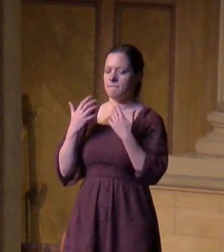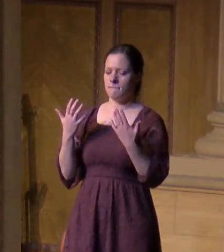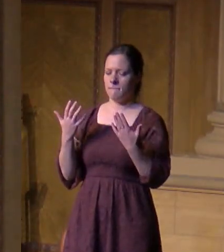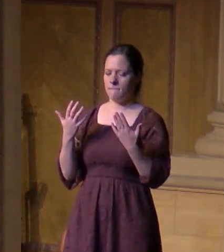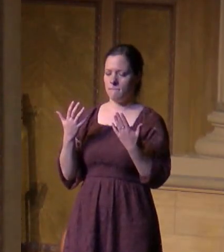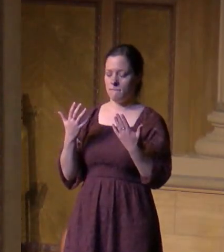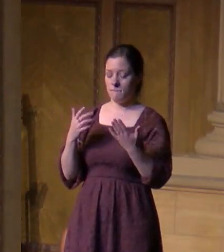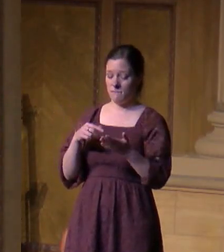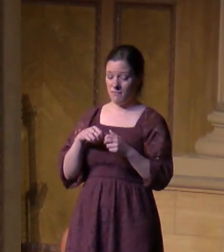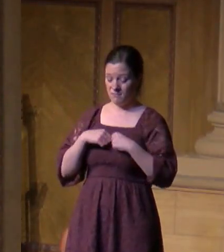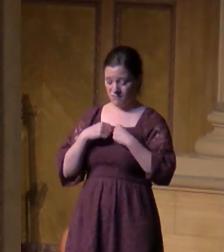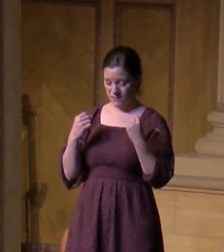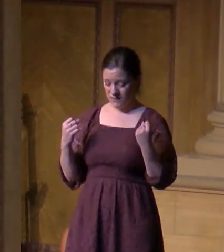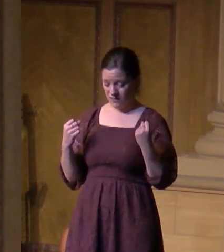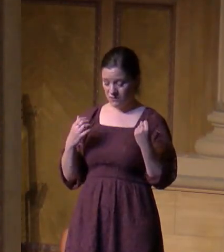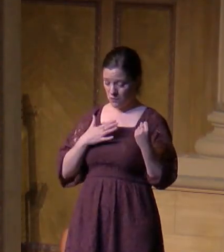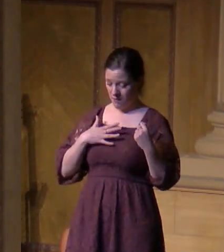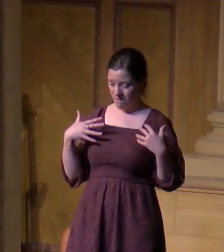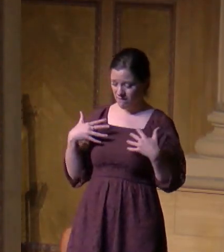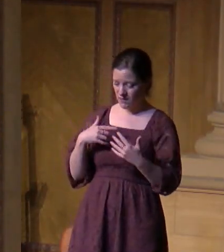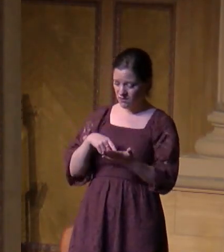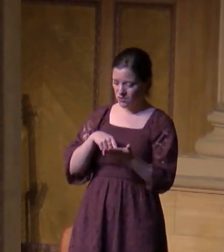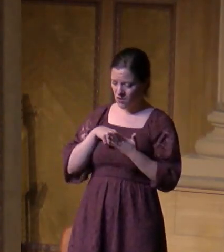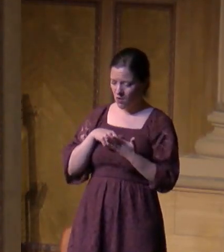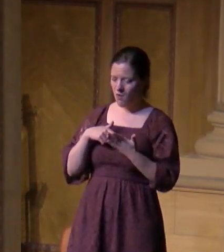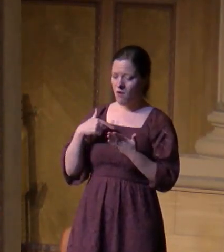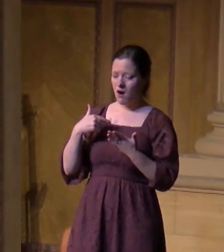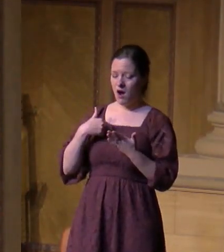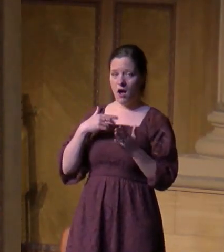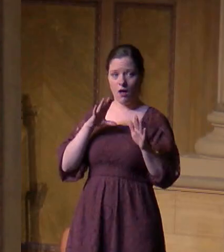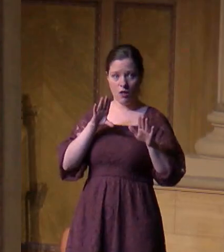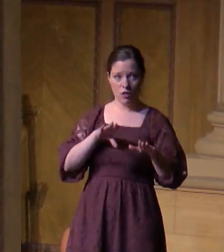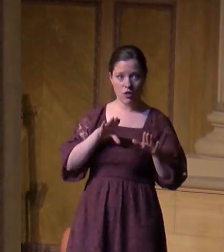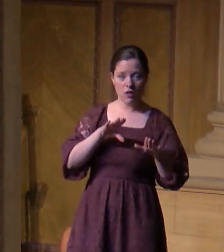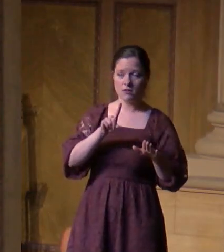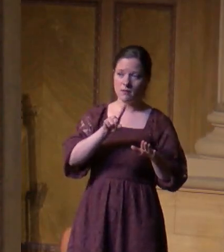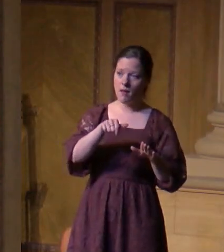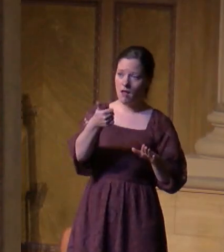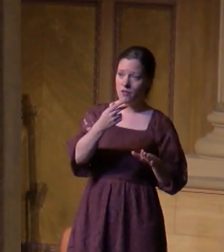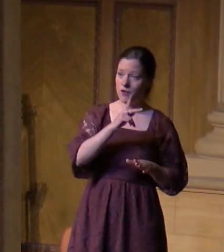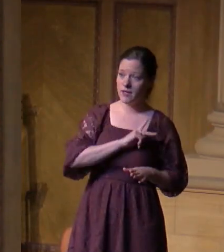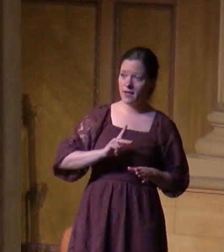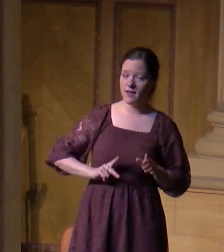does it reveal do my fears reveal that I've fallen under the sway of some other king